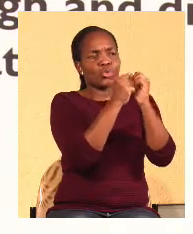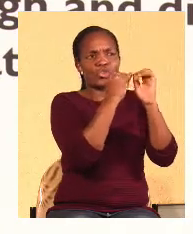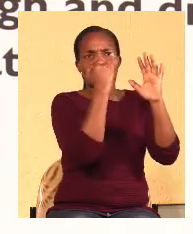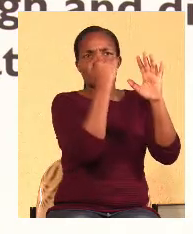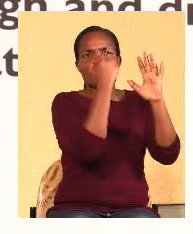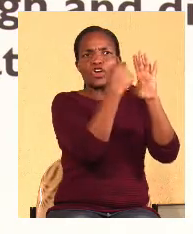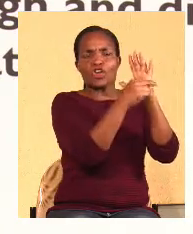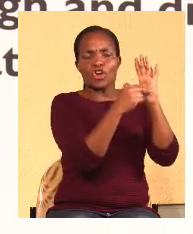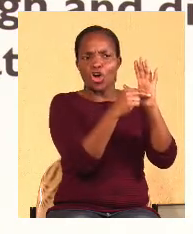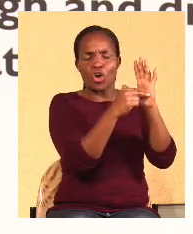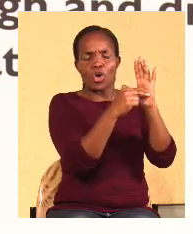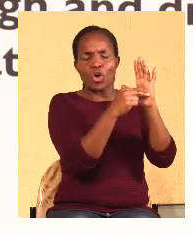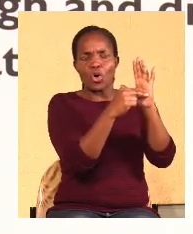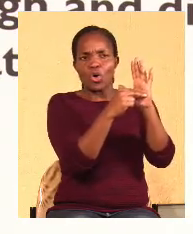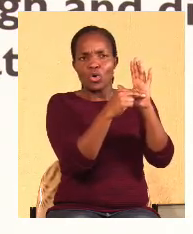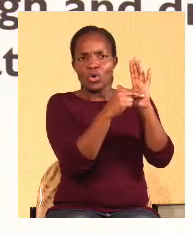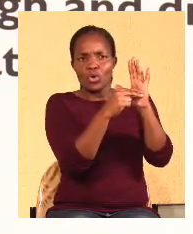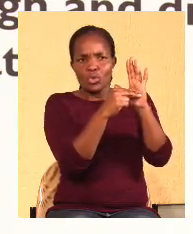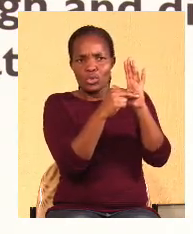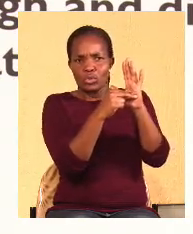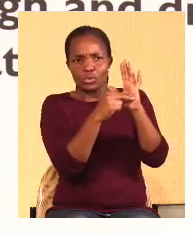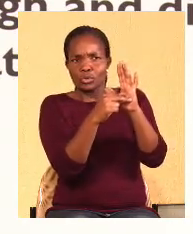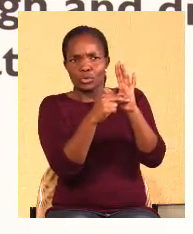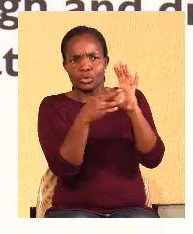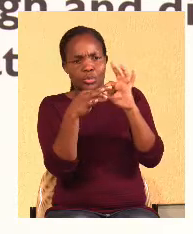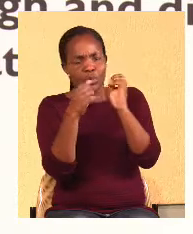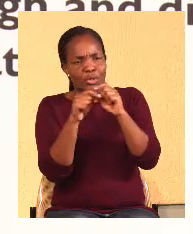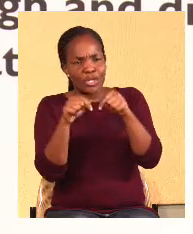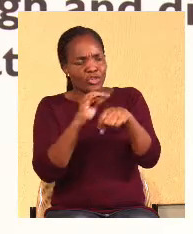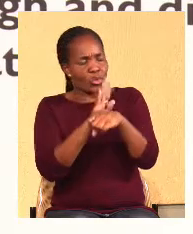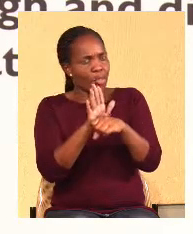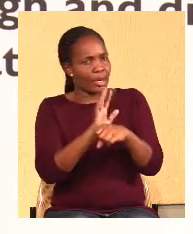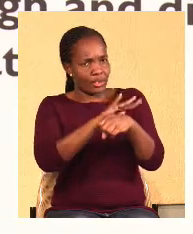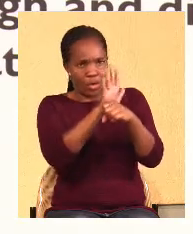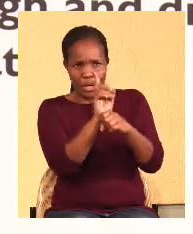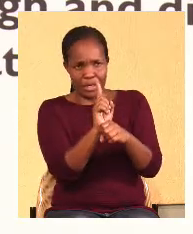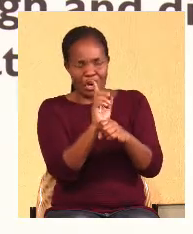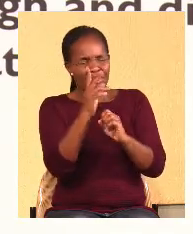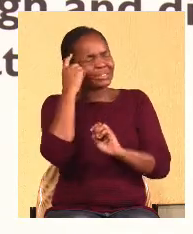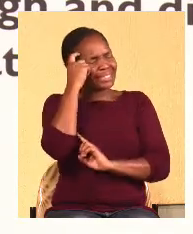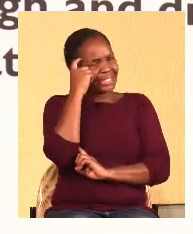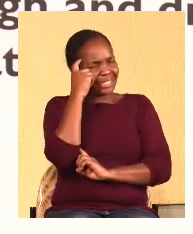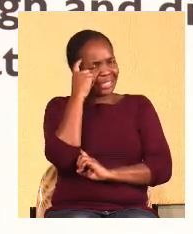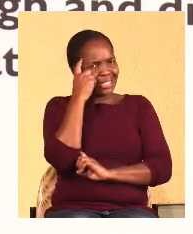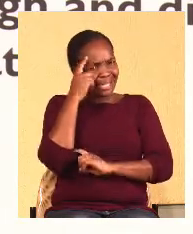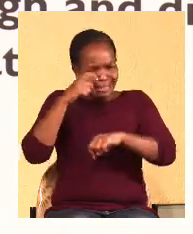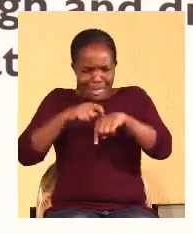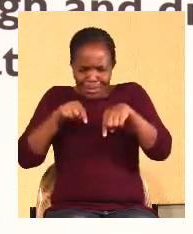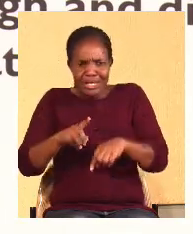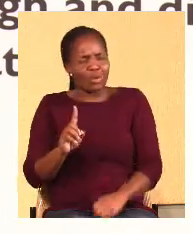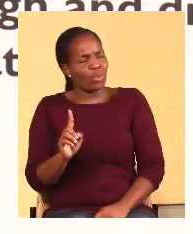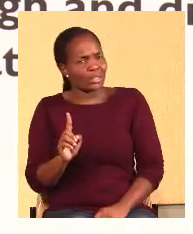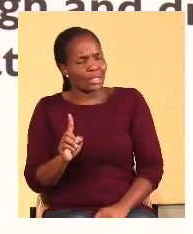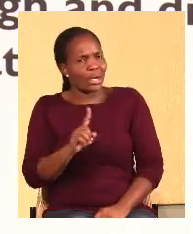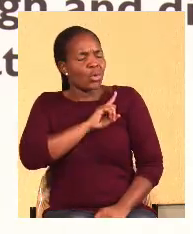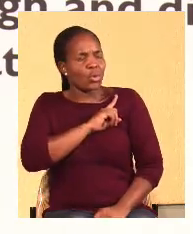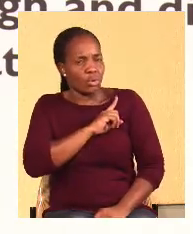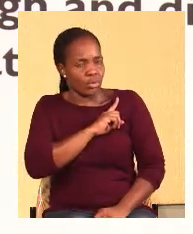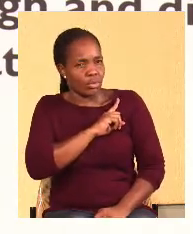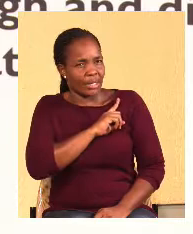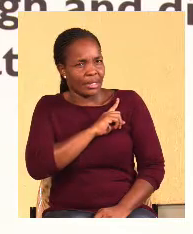think people must always keep that at the back of their mind to say, why do we find ourselves in this situation? We're finding ourselves in this